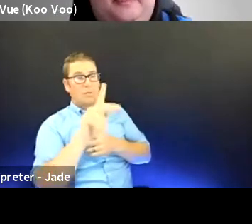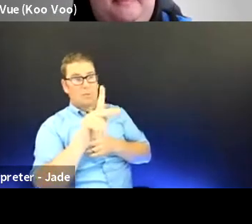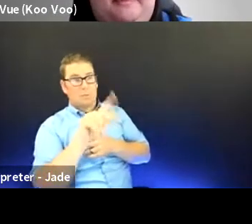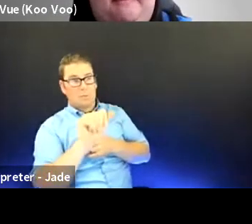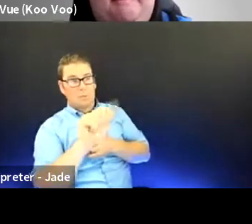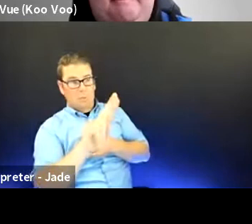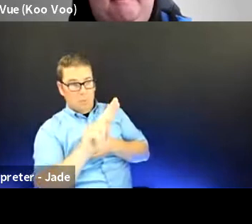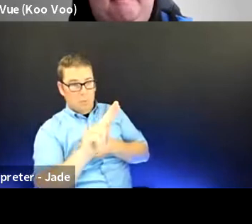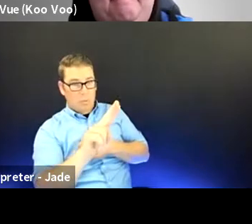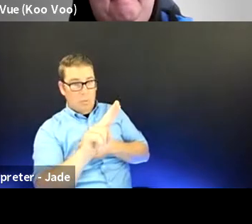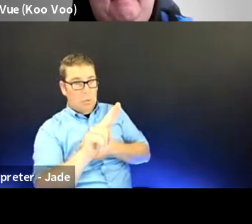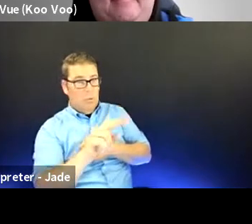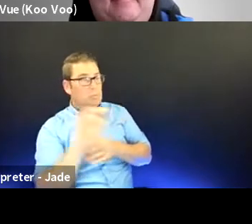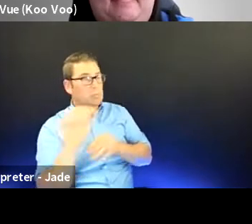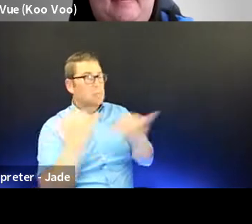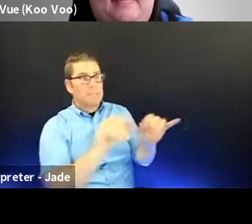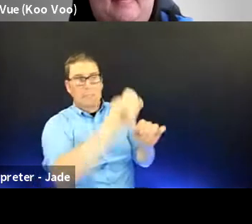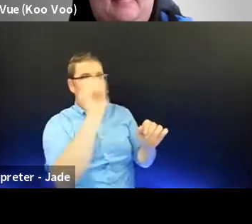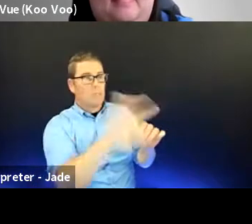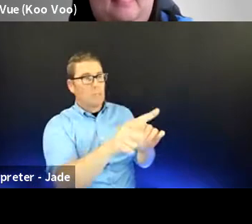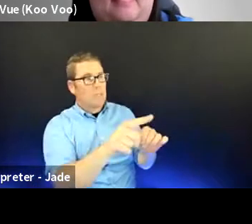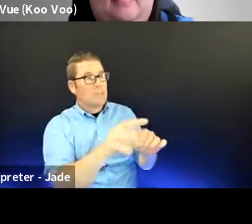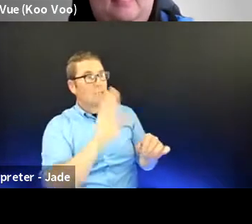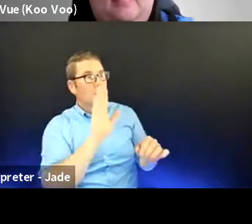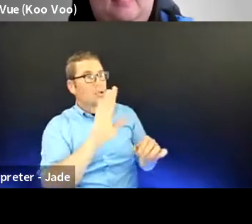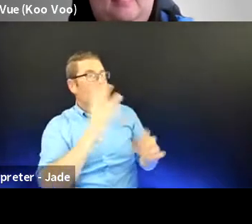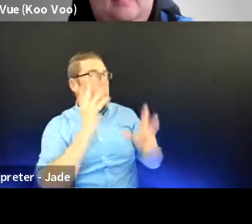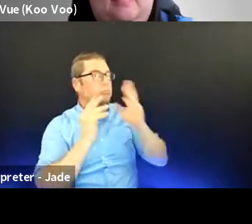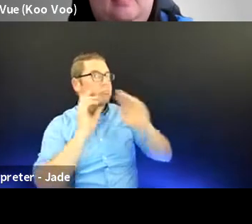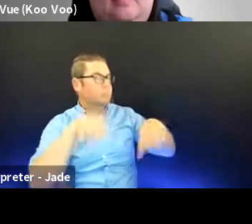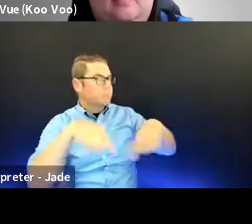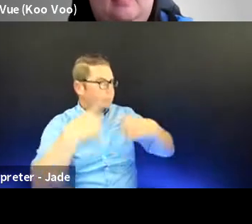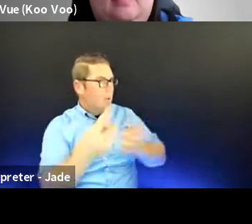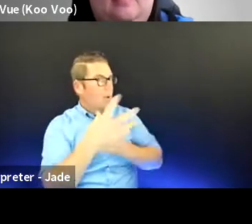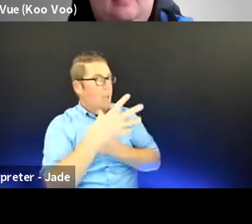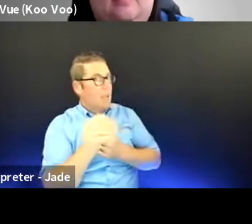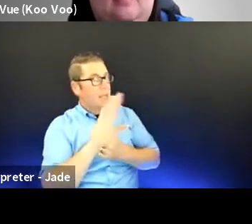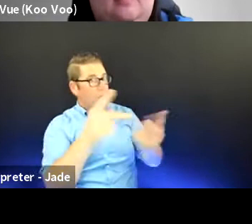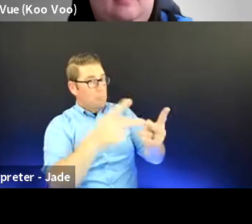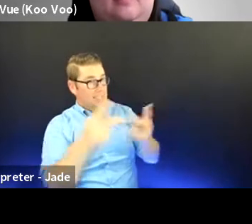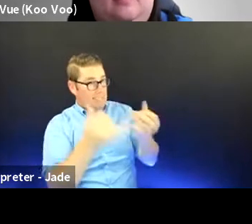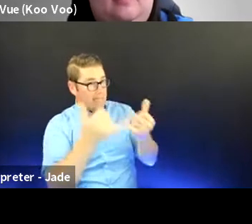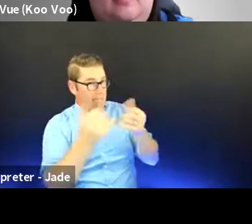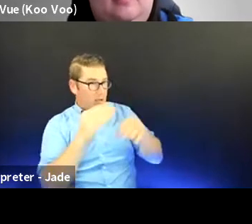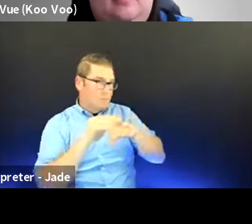into the State Center Community College District and then how it has shaped you to be where you are today?